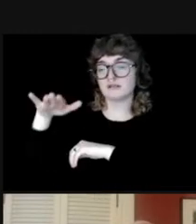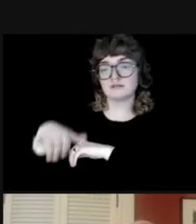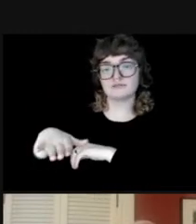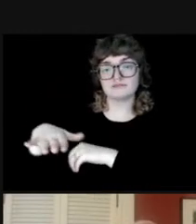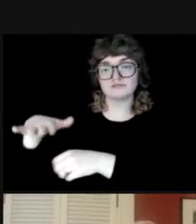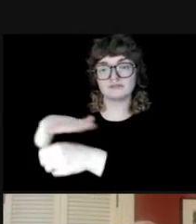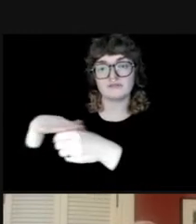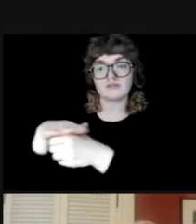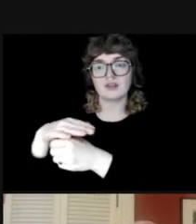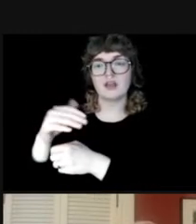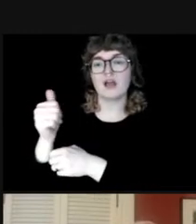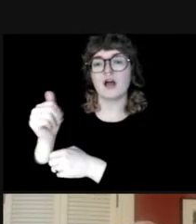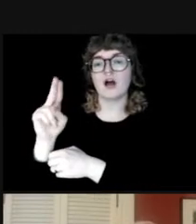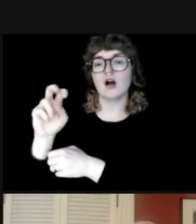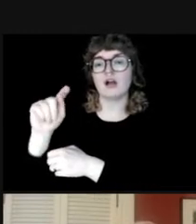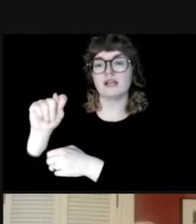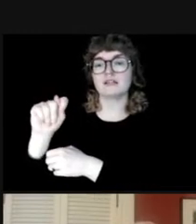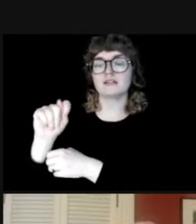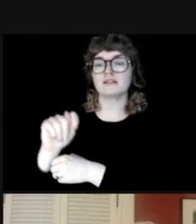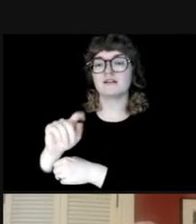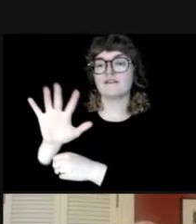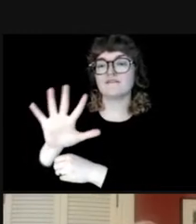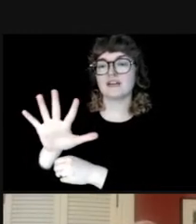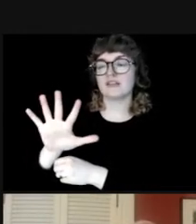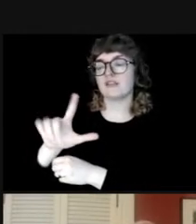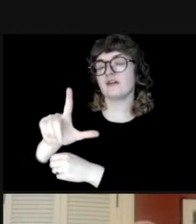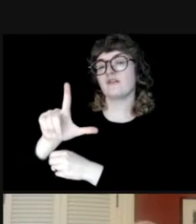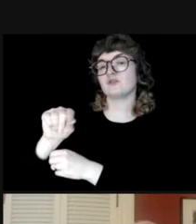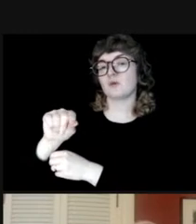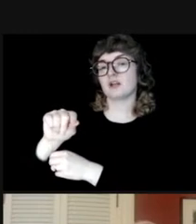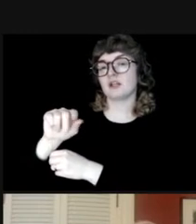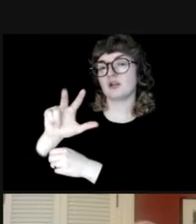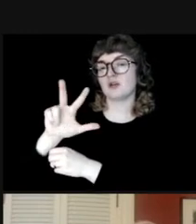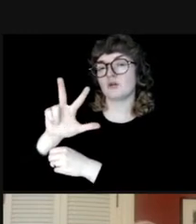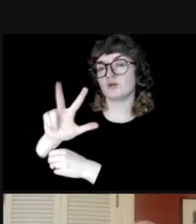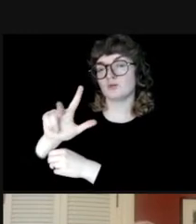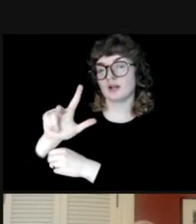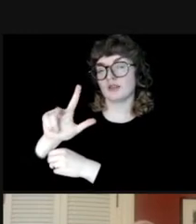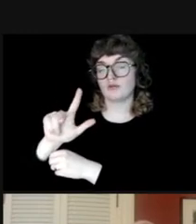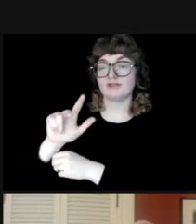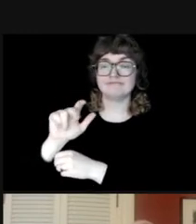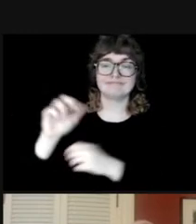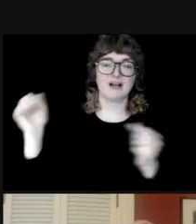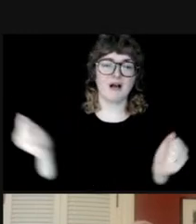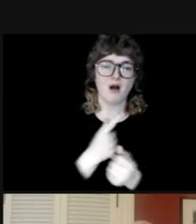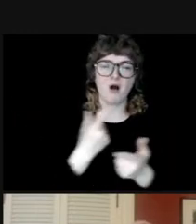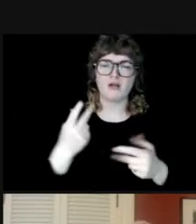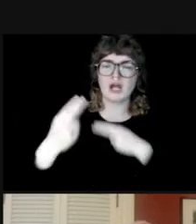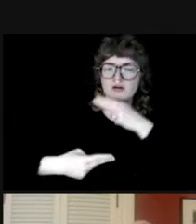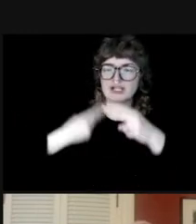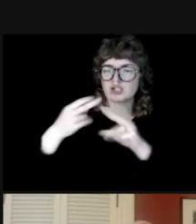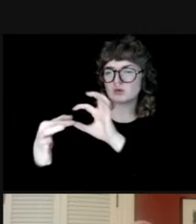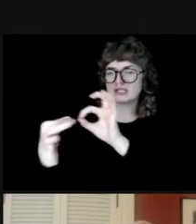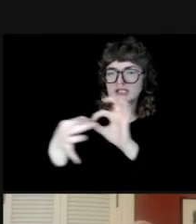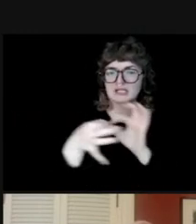of 2023. Now, each one of these pieces is focused on, next,